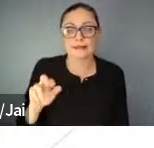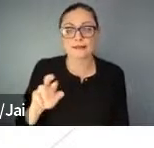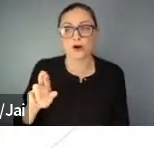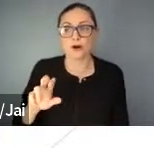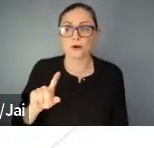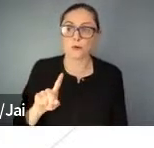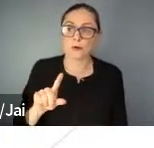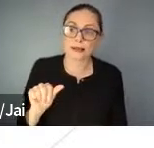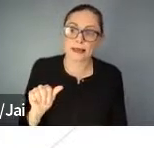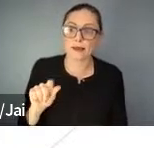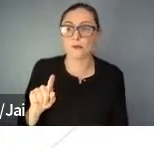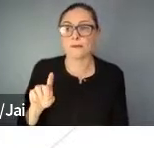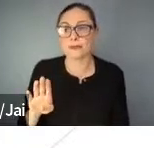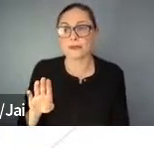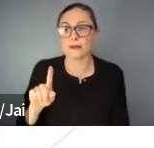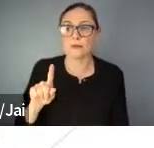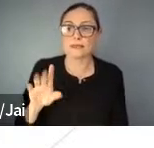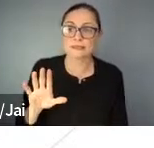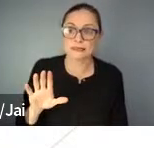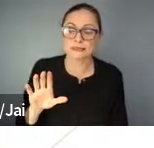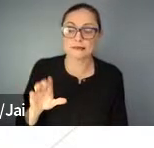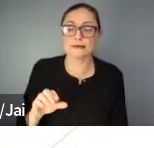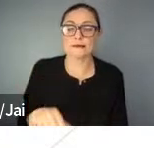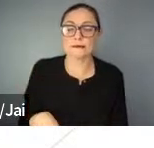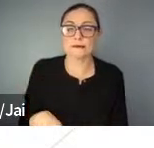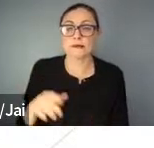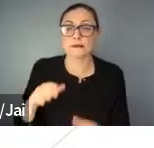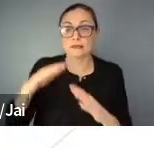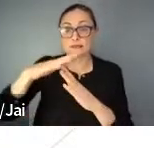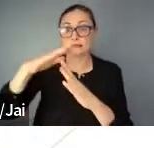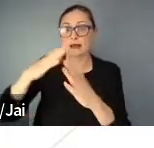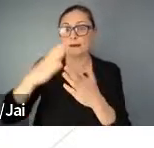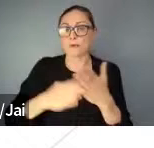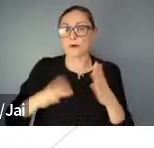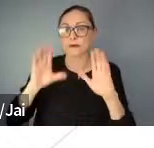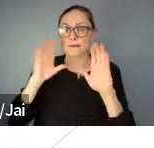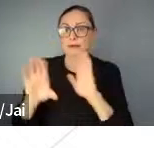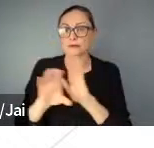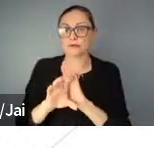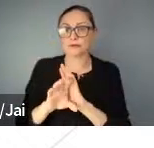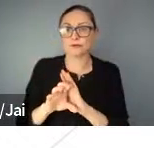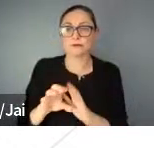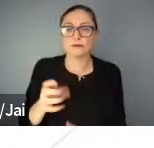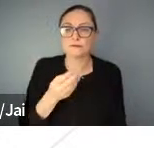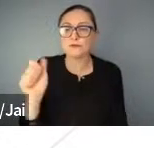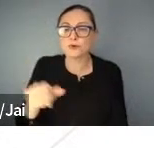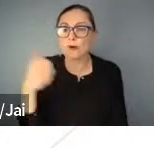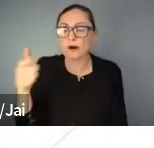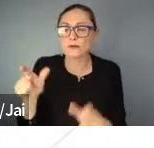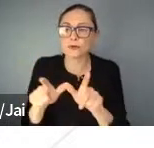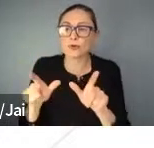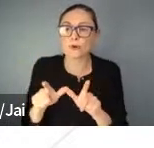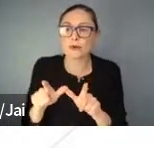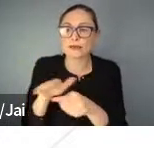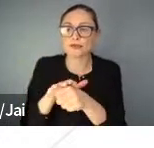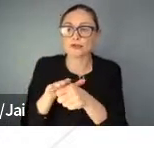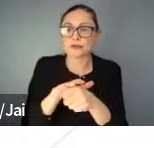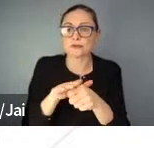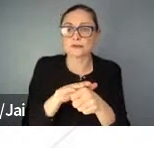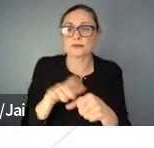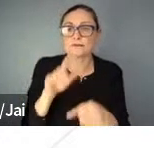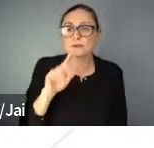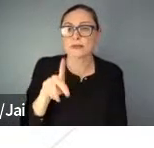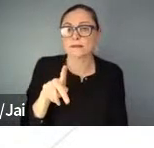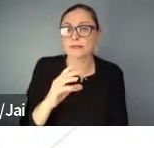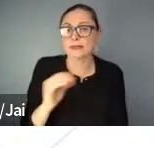1A, 1B, and 1C. And then in the upper portion of the picture, you see 2 other possible locations for a park and ride